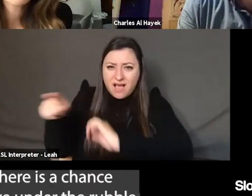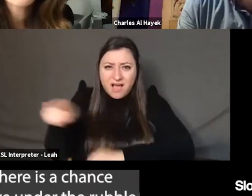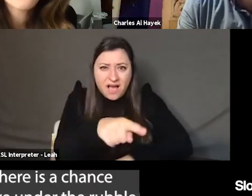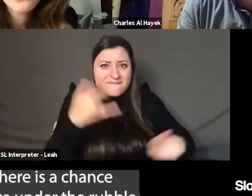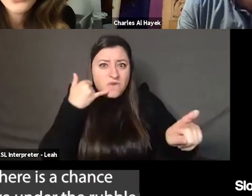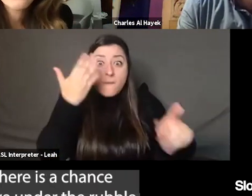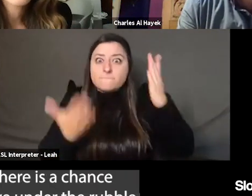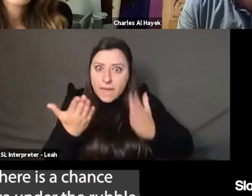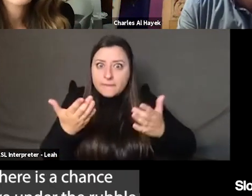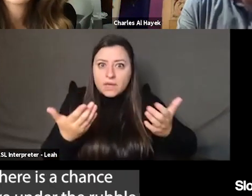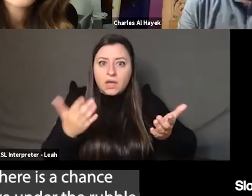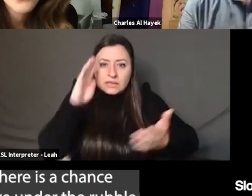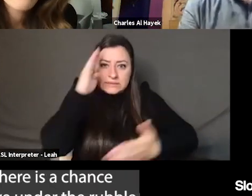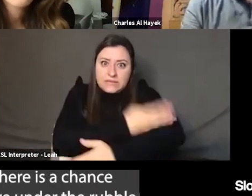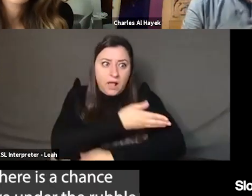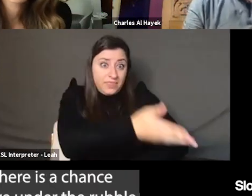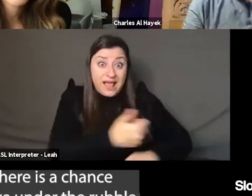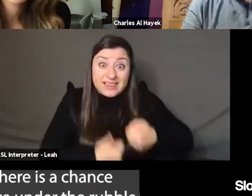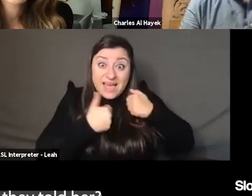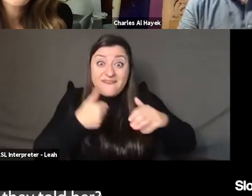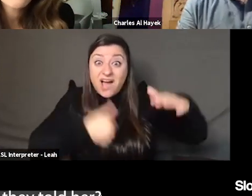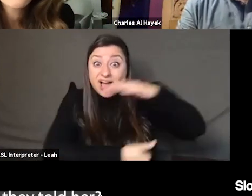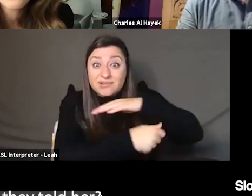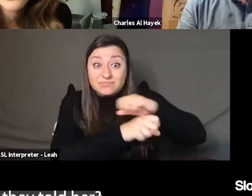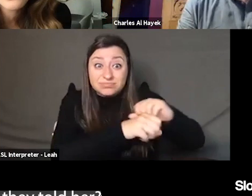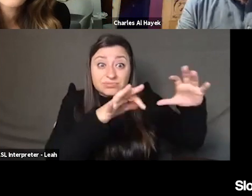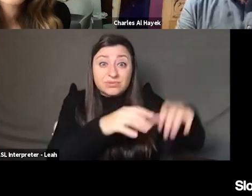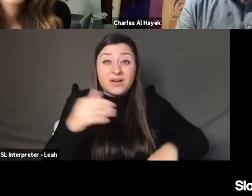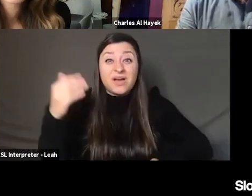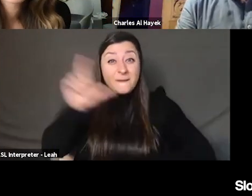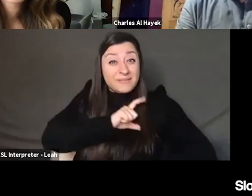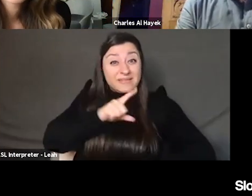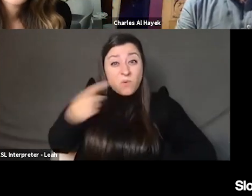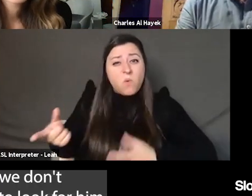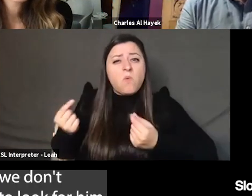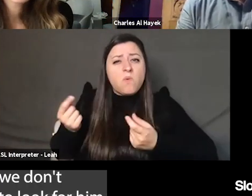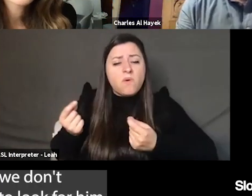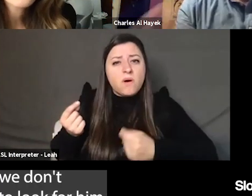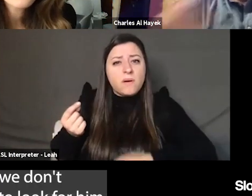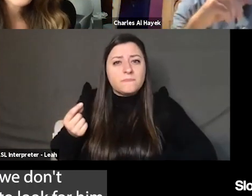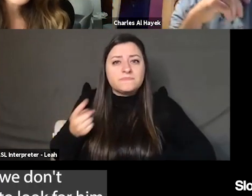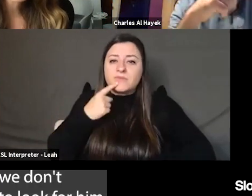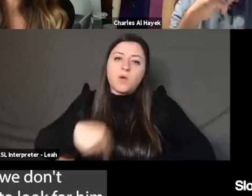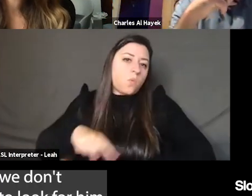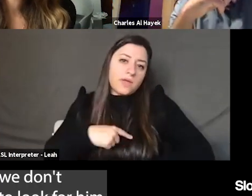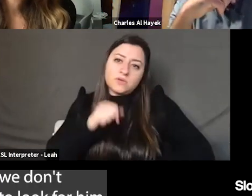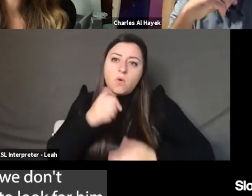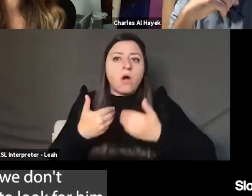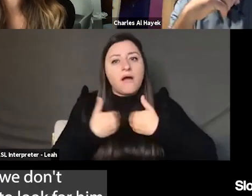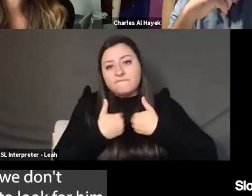because maybe there's a chance that he might be alive under the rubble. You know what they told her? They said, we don't